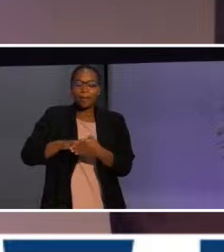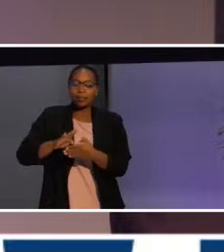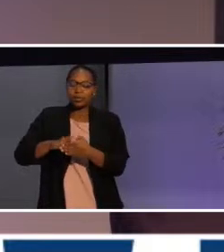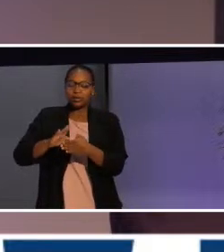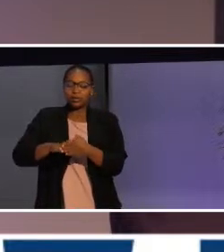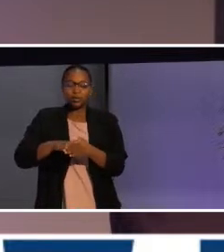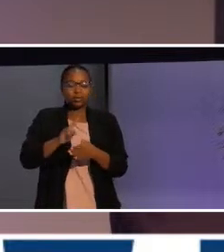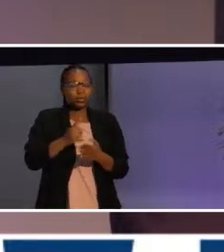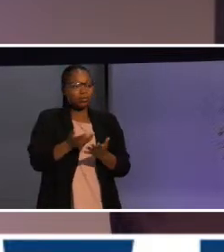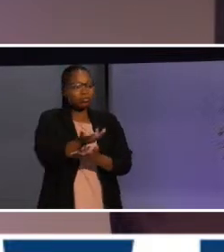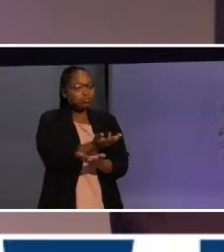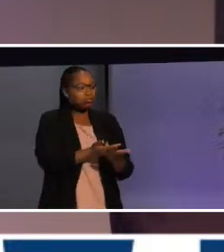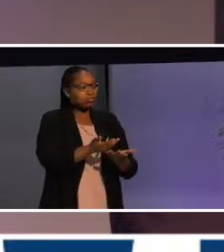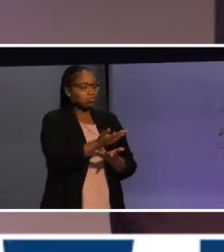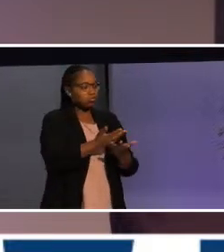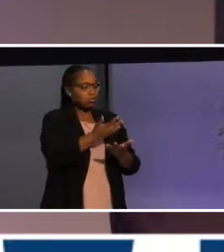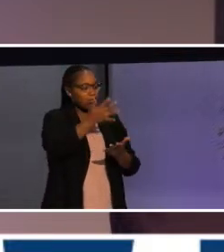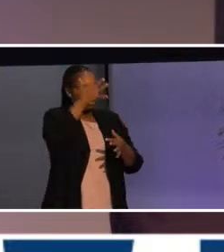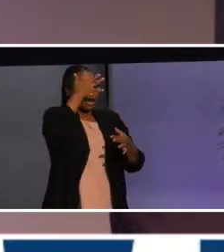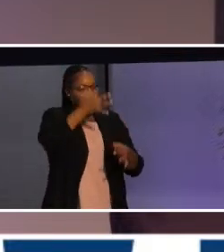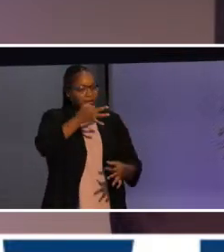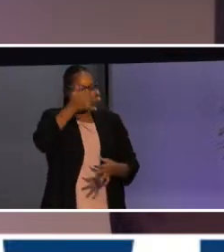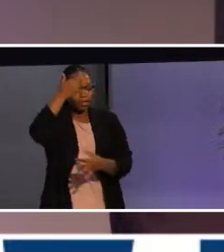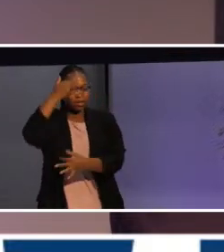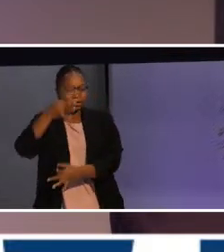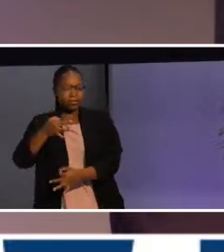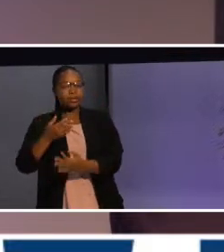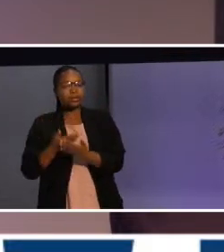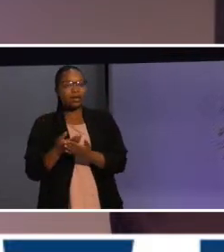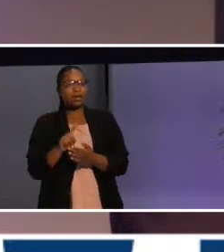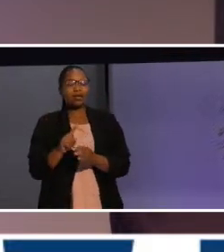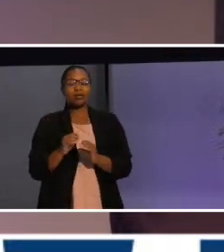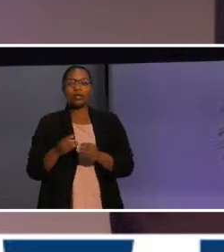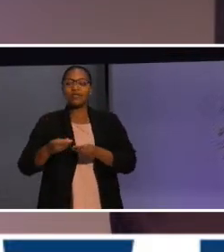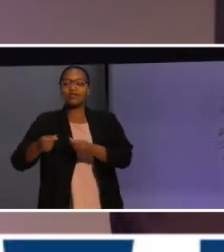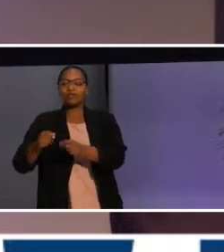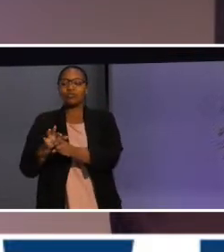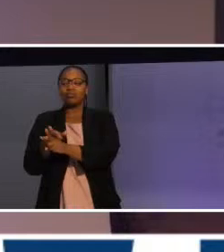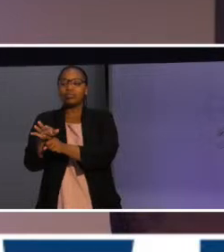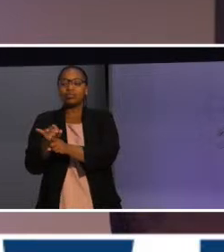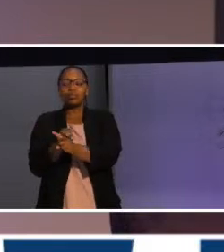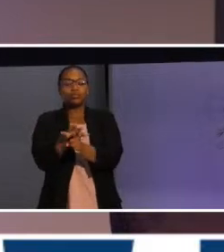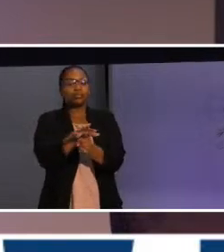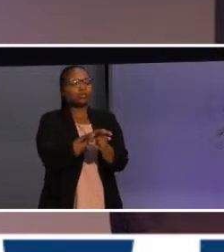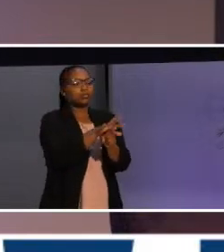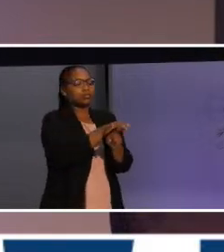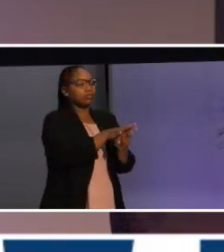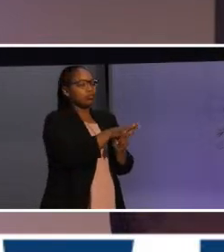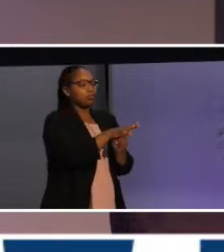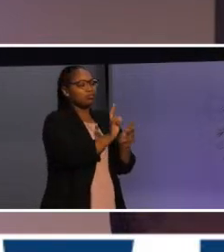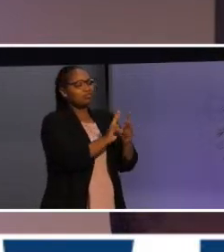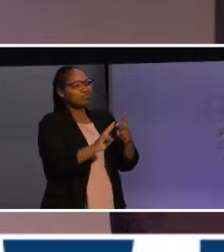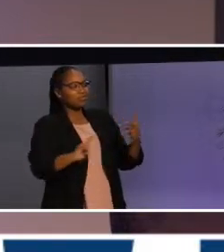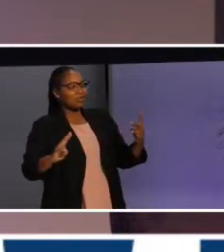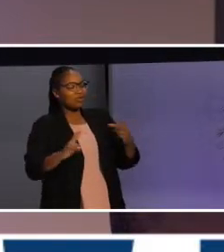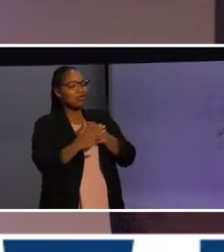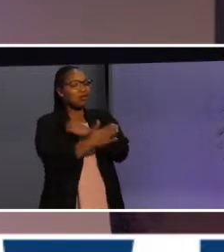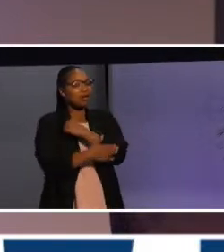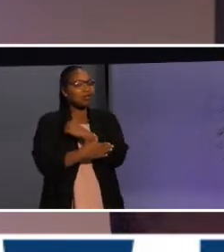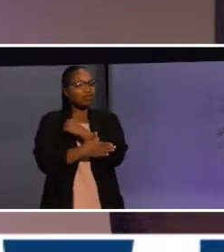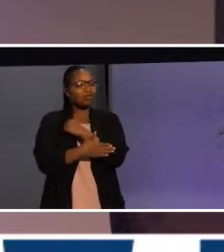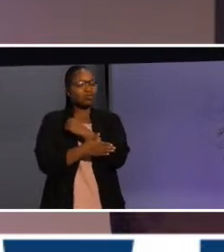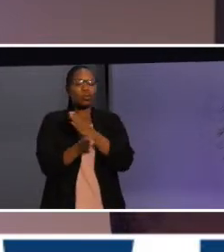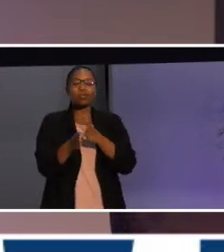the collective efforts from within all countries that are there to resist any